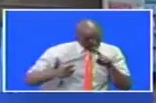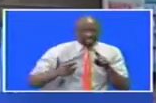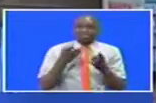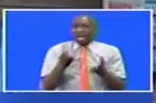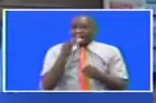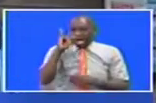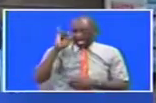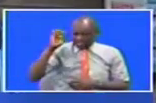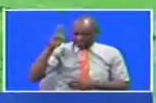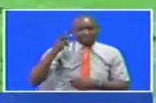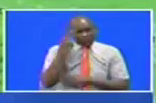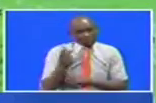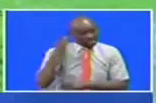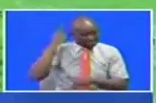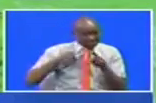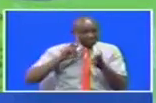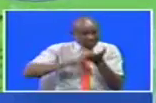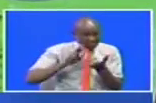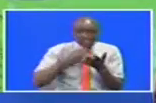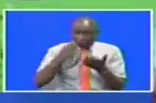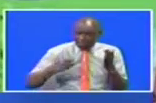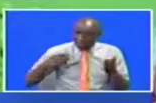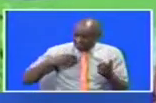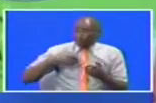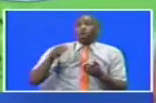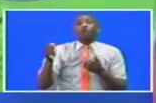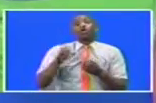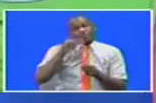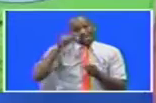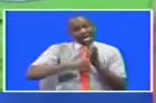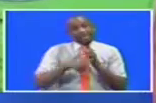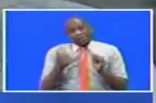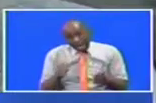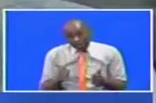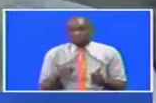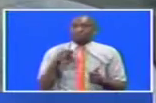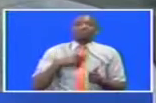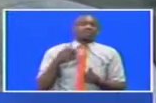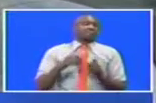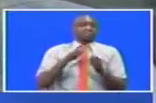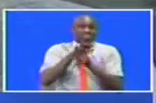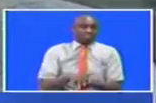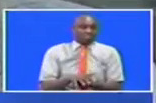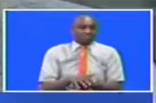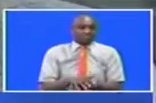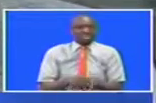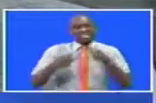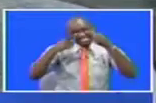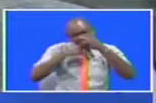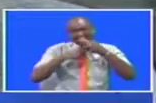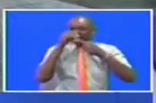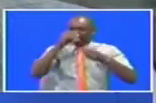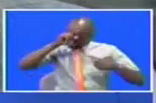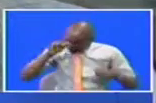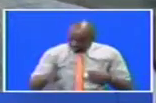IEBC pondered over the question of voters who had not collected their IDs being disenfranchised. About 600,000 people were said to